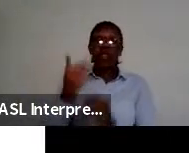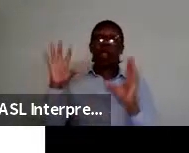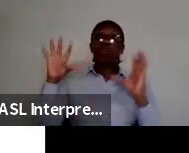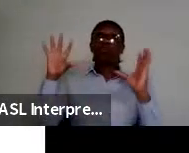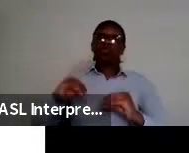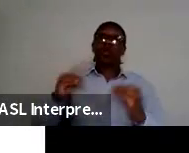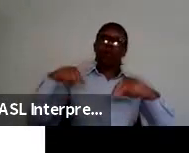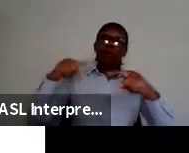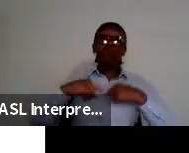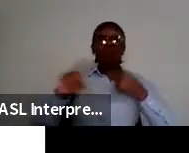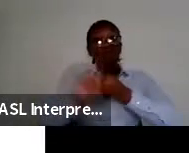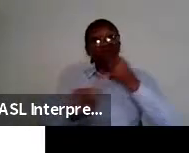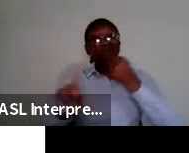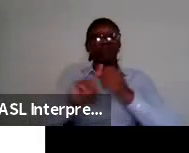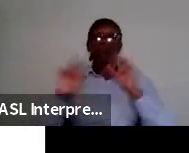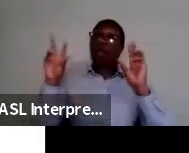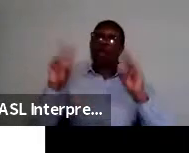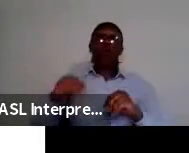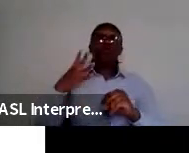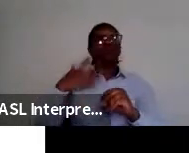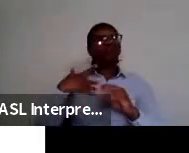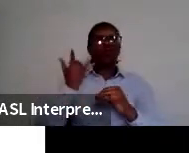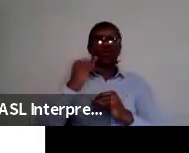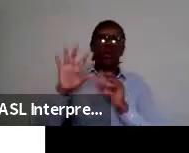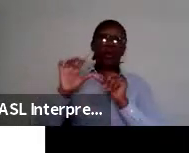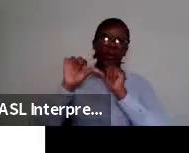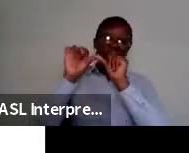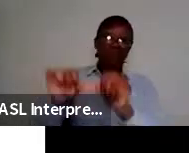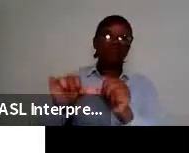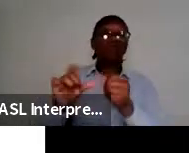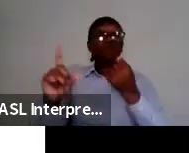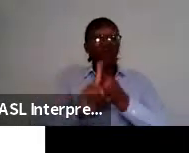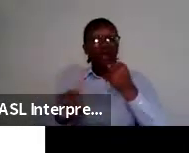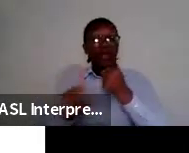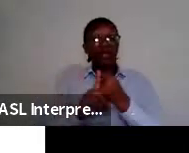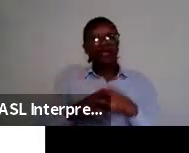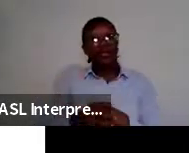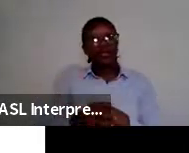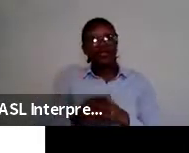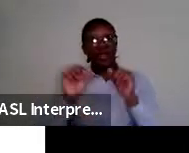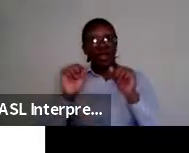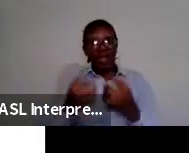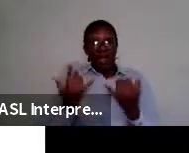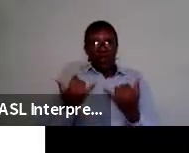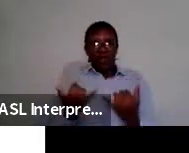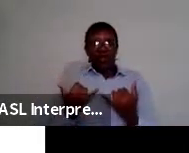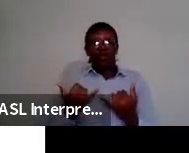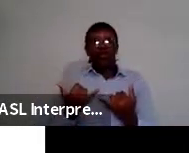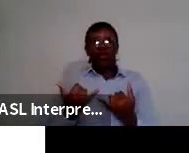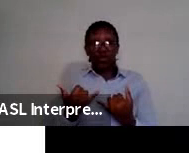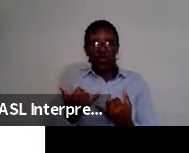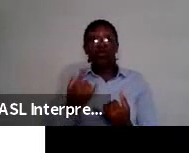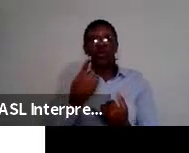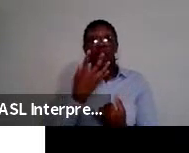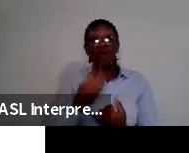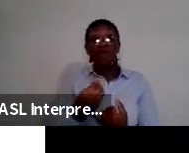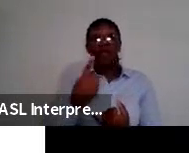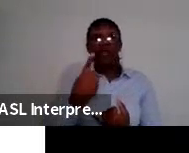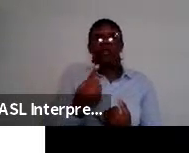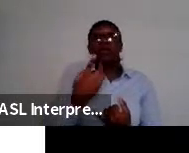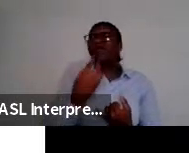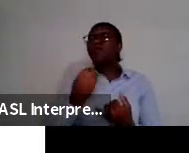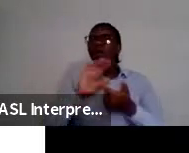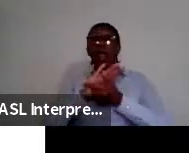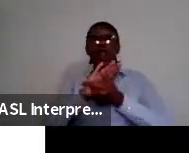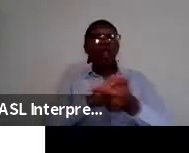against the trade in illicit trade in counterfeit goods. The recent operation led to the detention of illegally